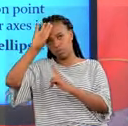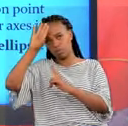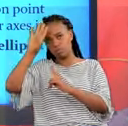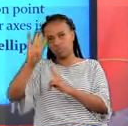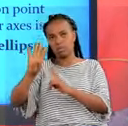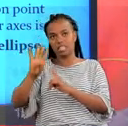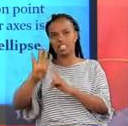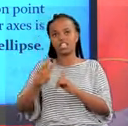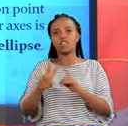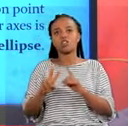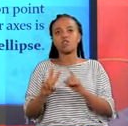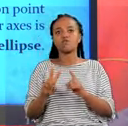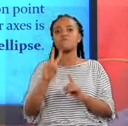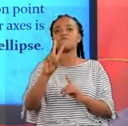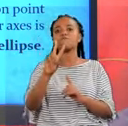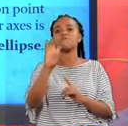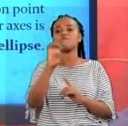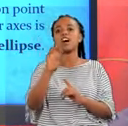them vertices of the ellipse.